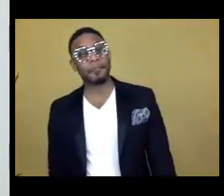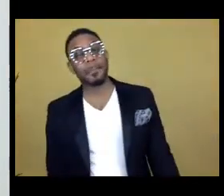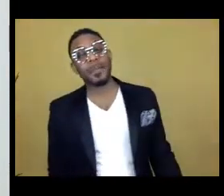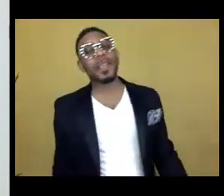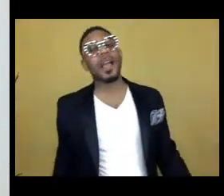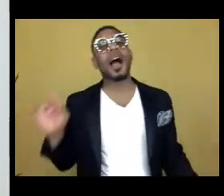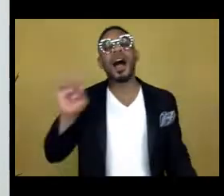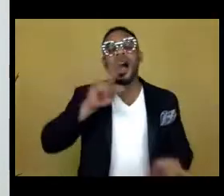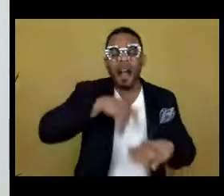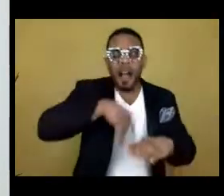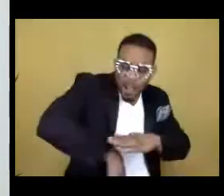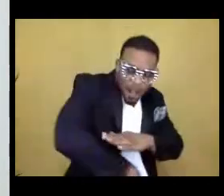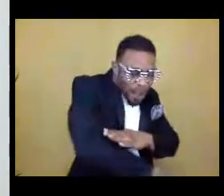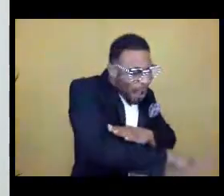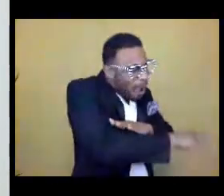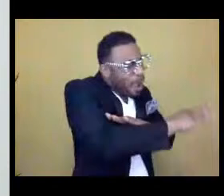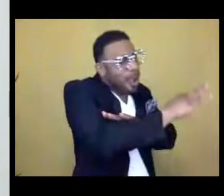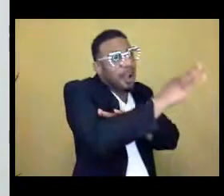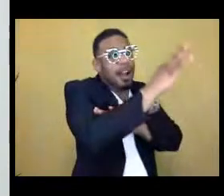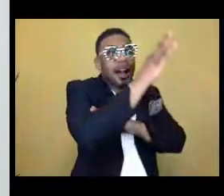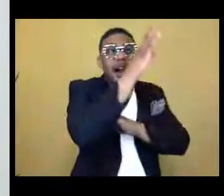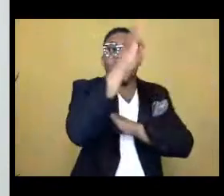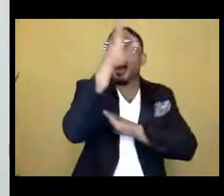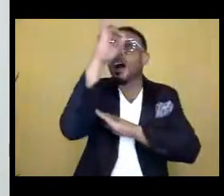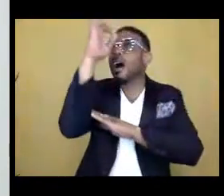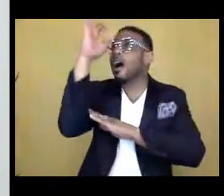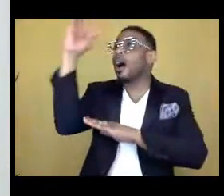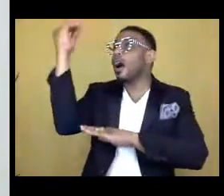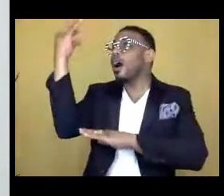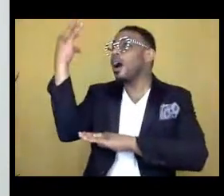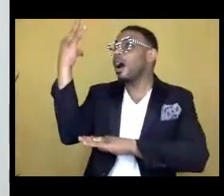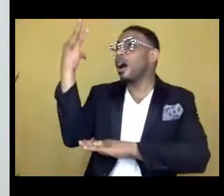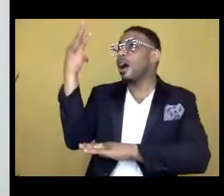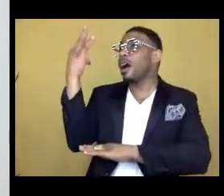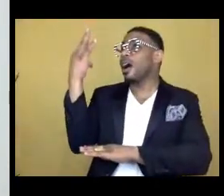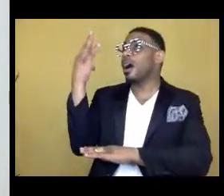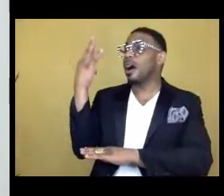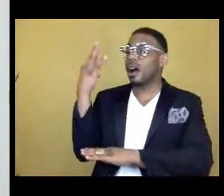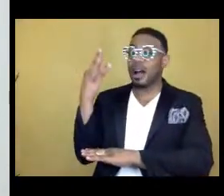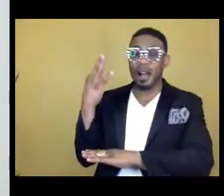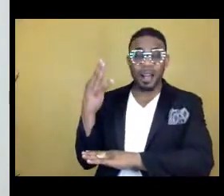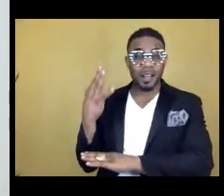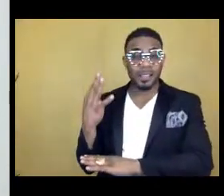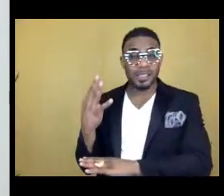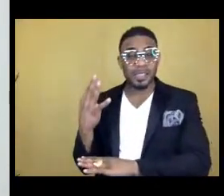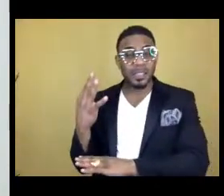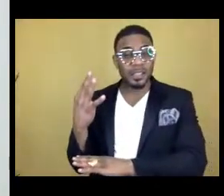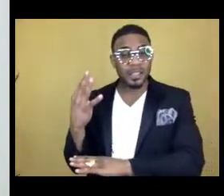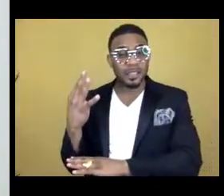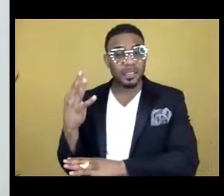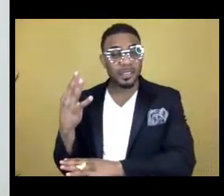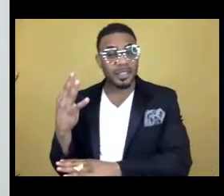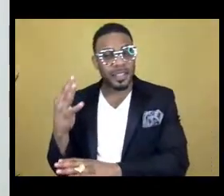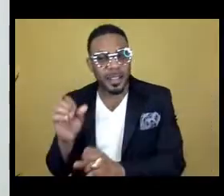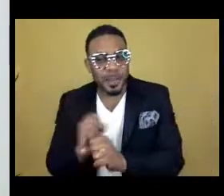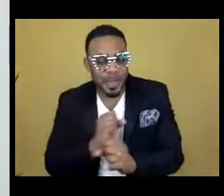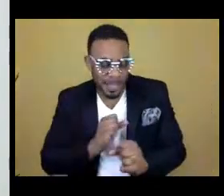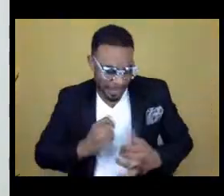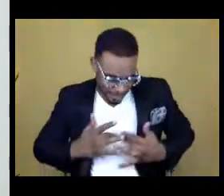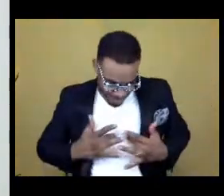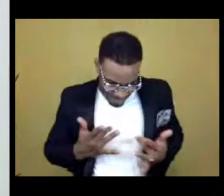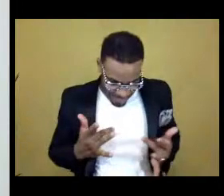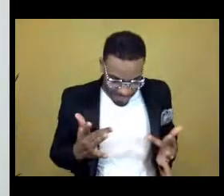Until the morning sun appears,